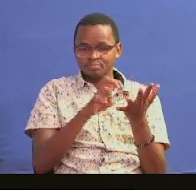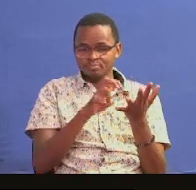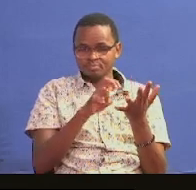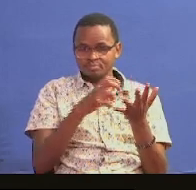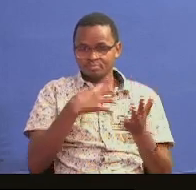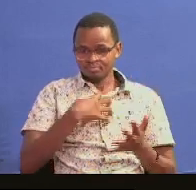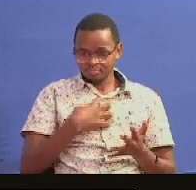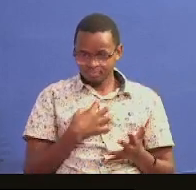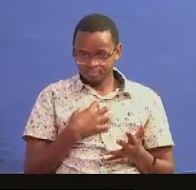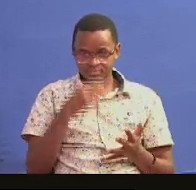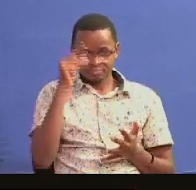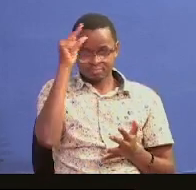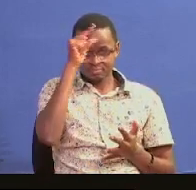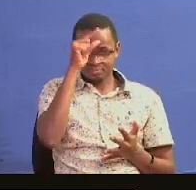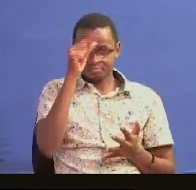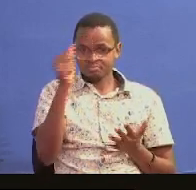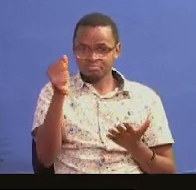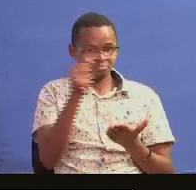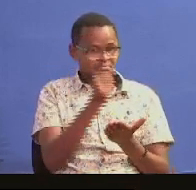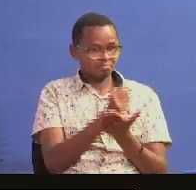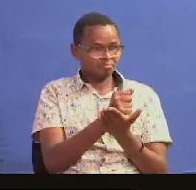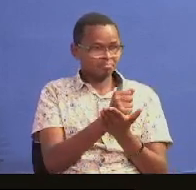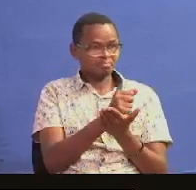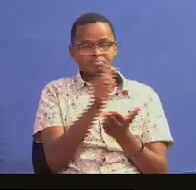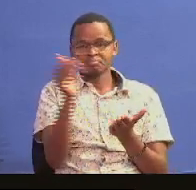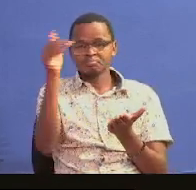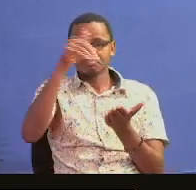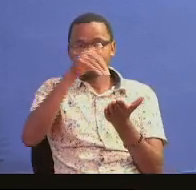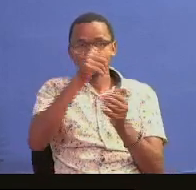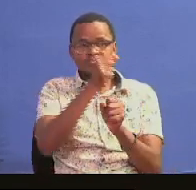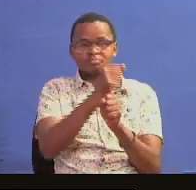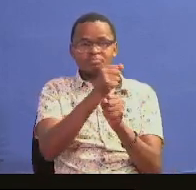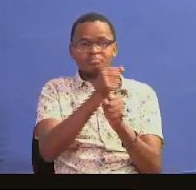retiring, and the government is not employing.